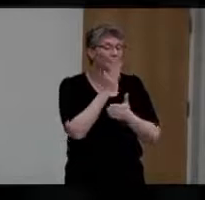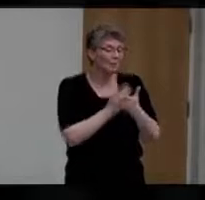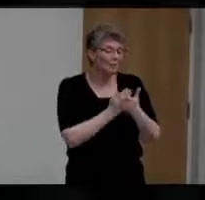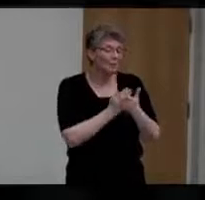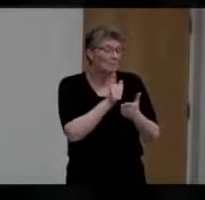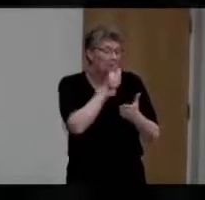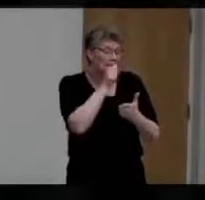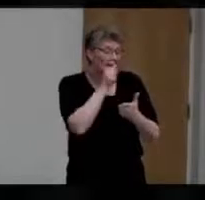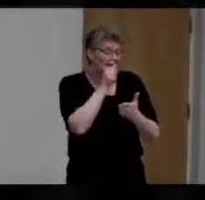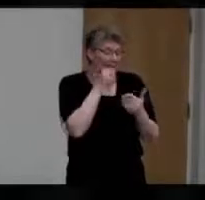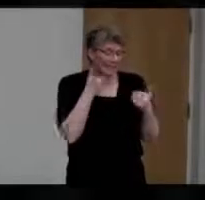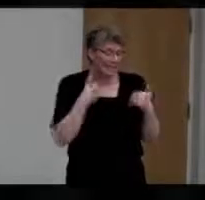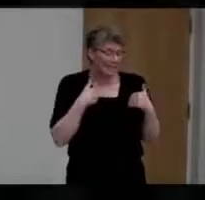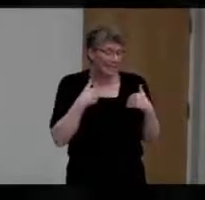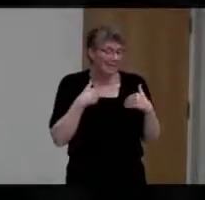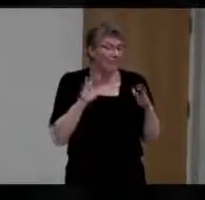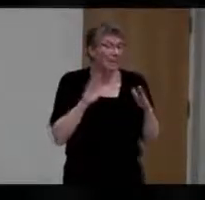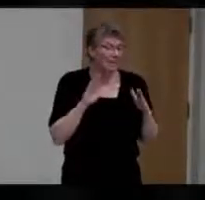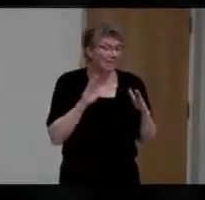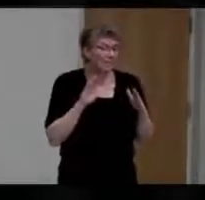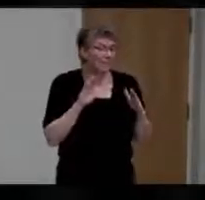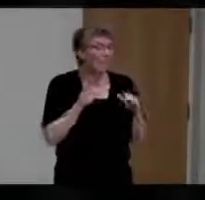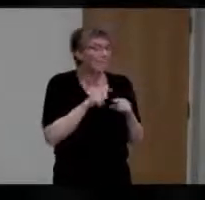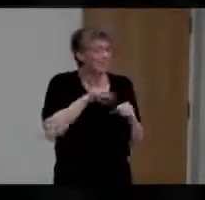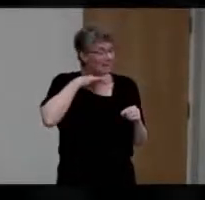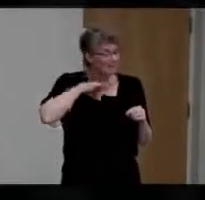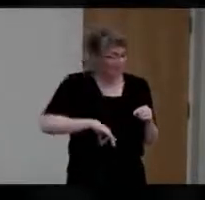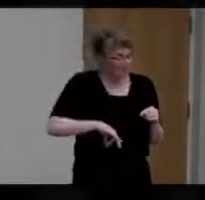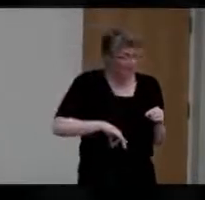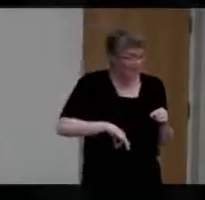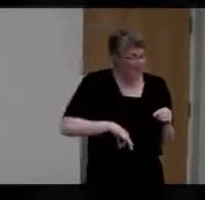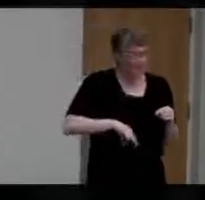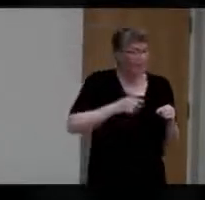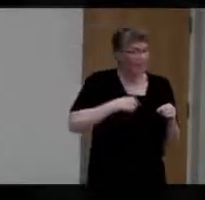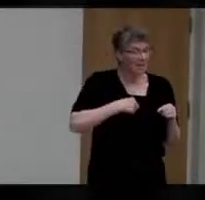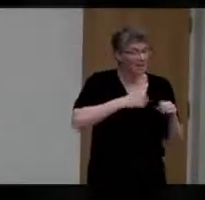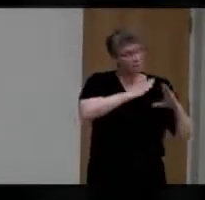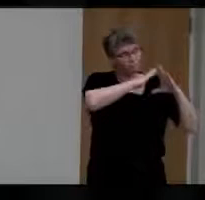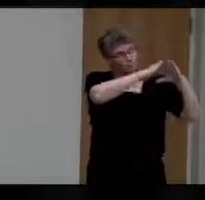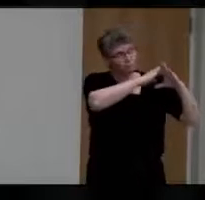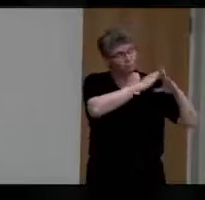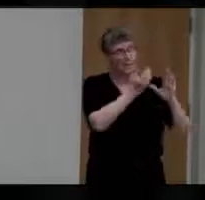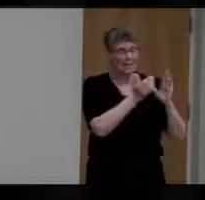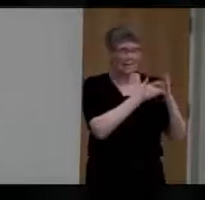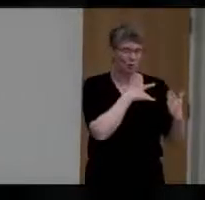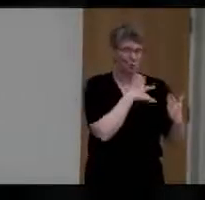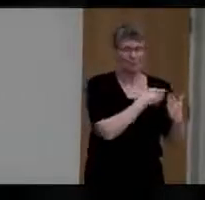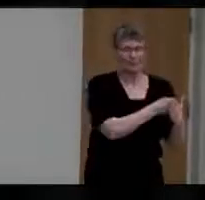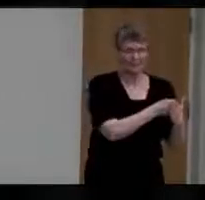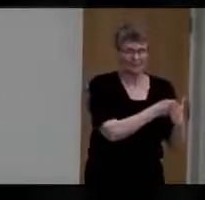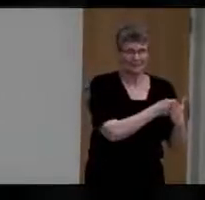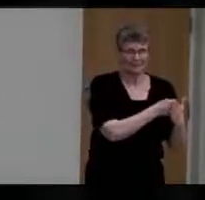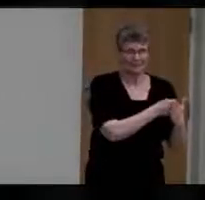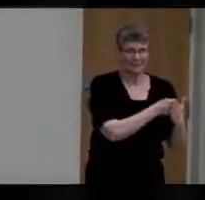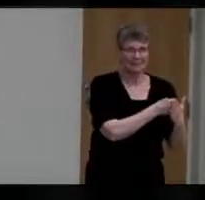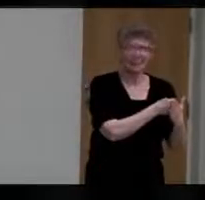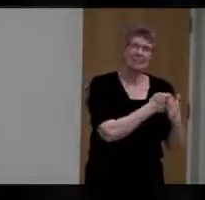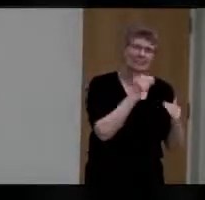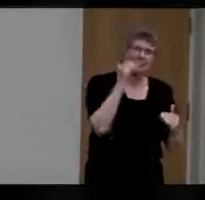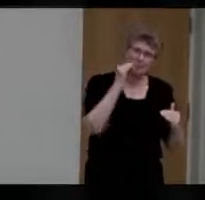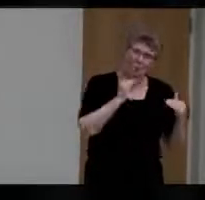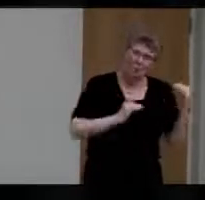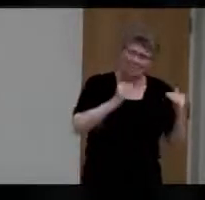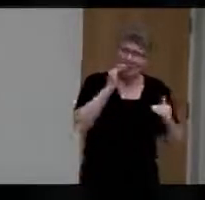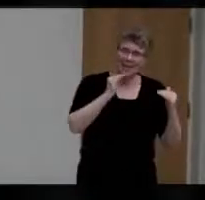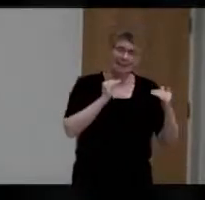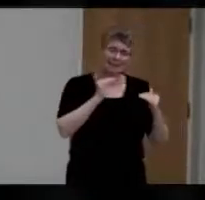is not predicting your heart attack and maybe the heart attacks of 1,000 other people in Alberta next year. So you have to make that decision.